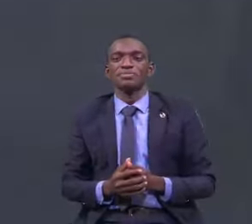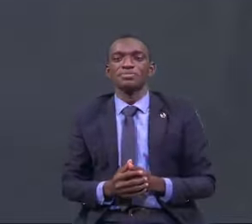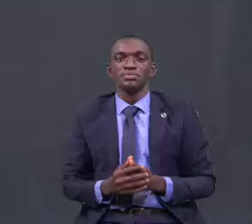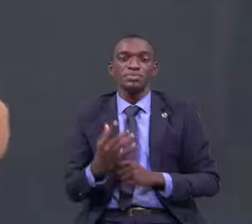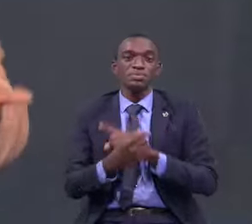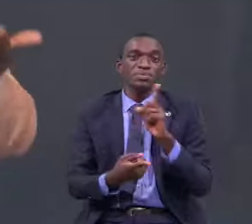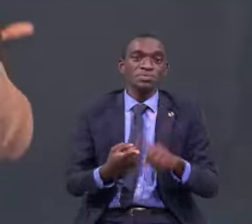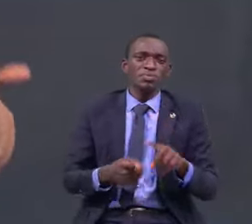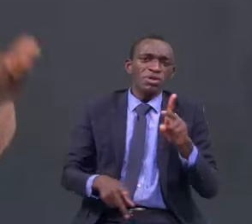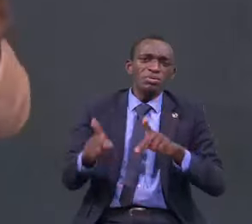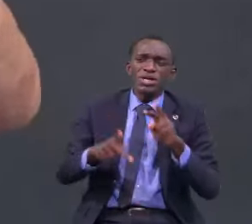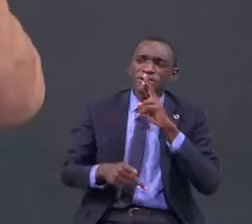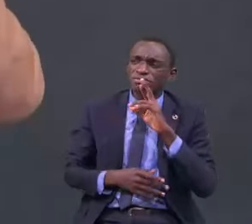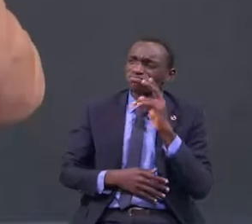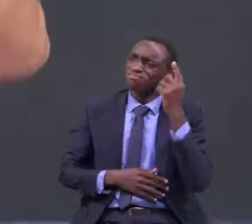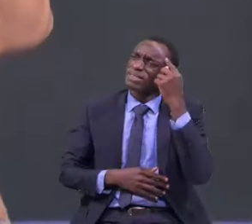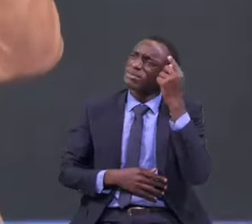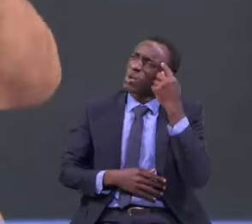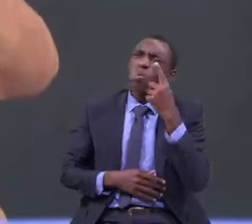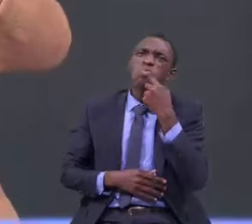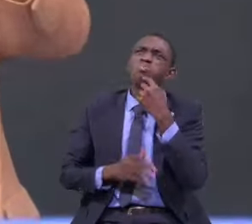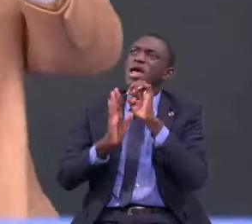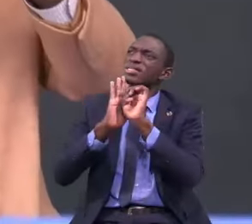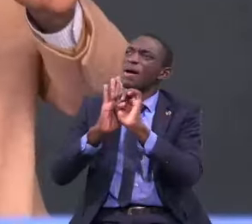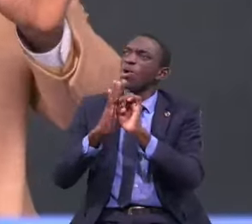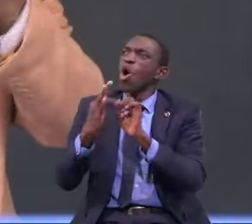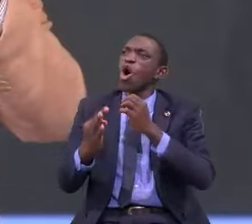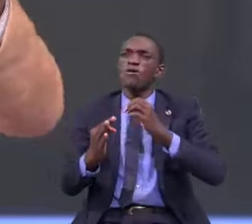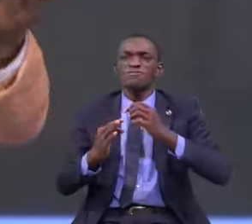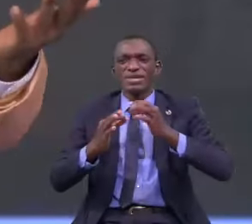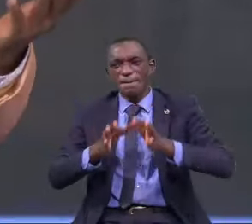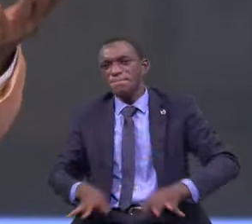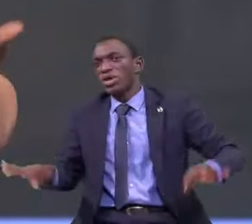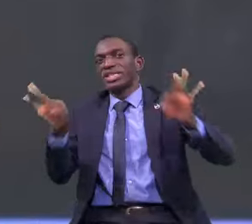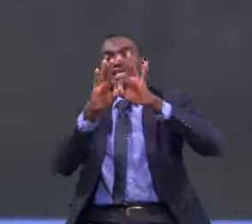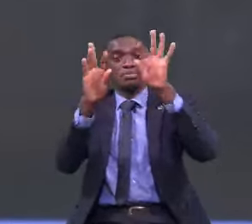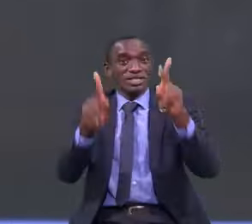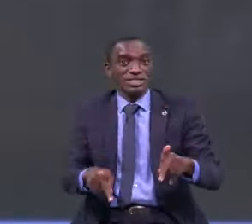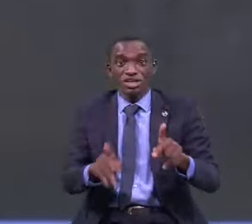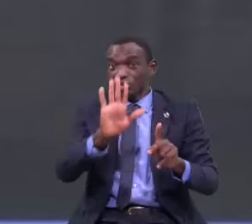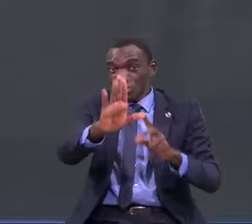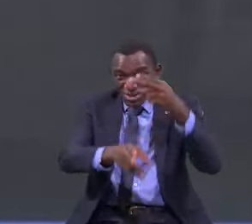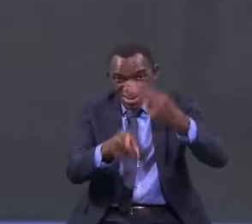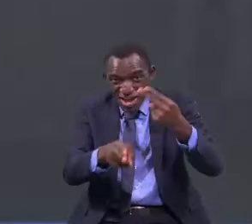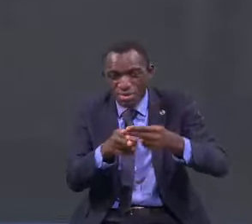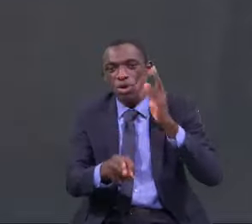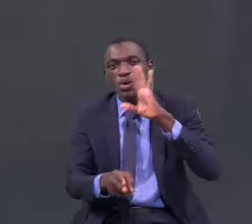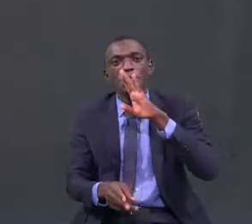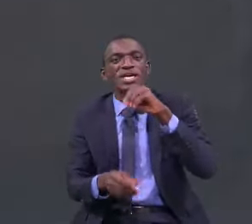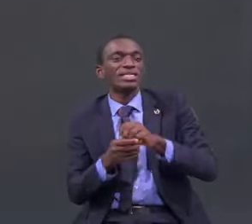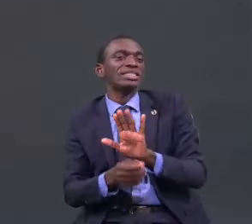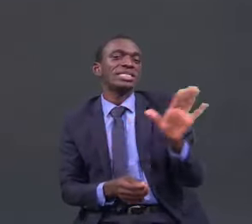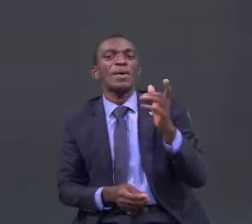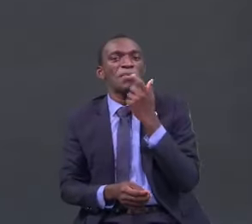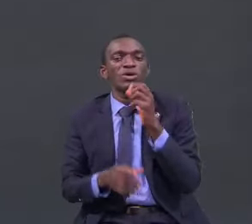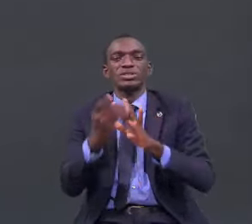When they're looking for an example of significance, your name will come up in their mouth.